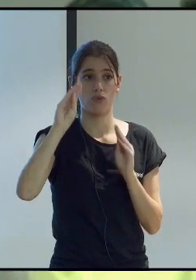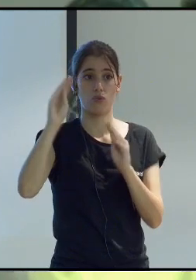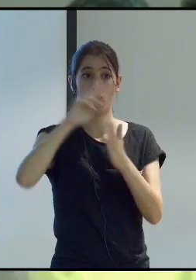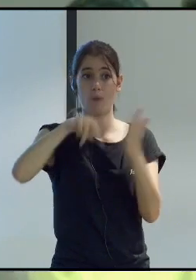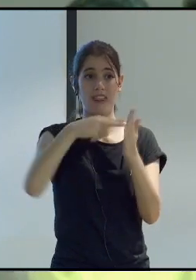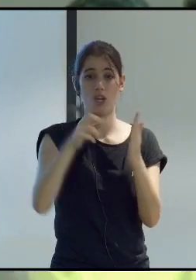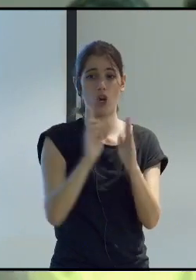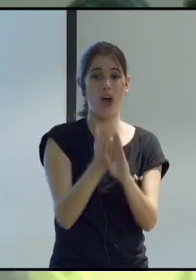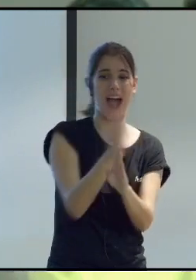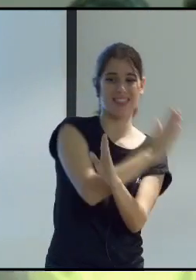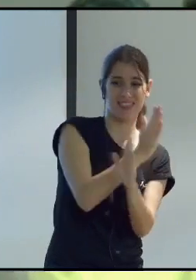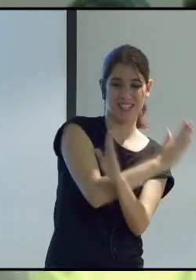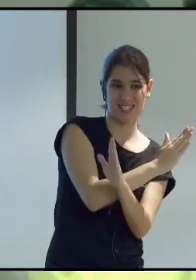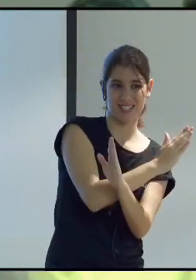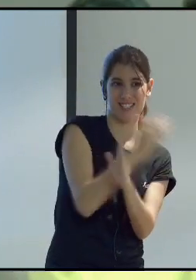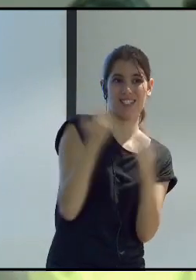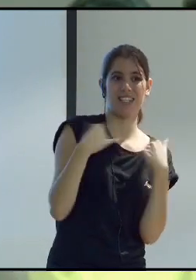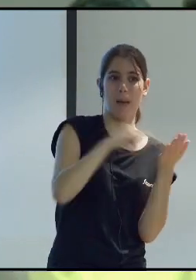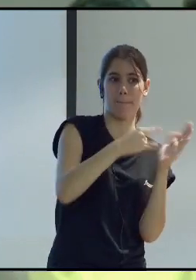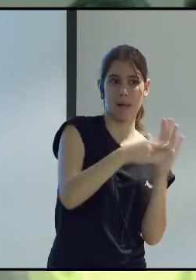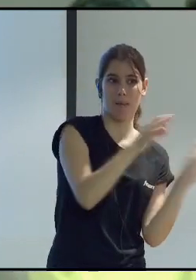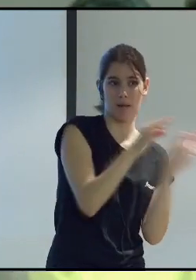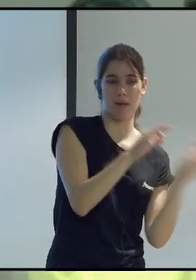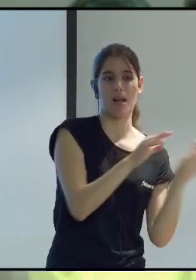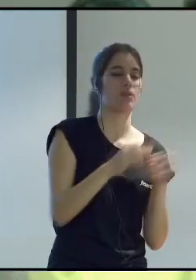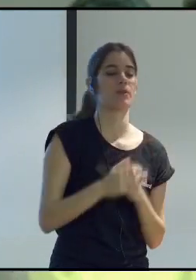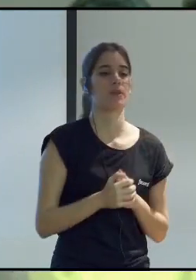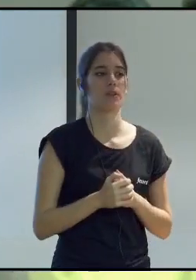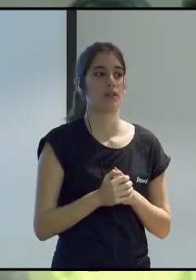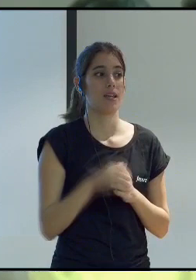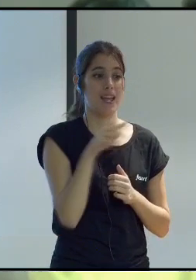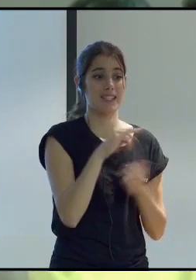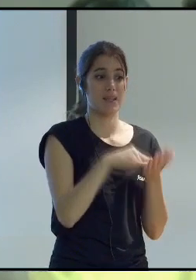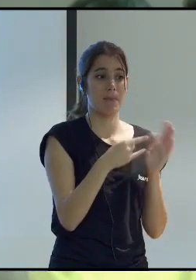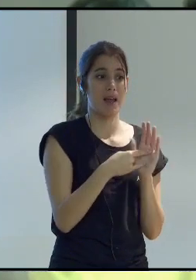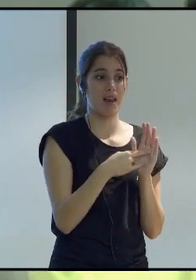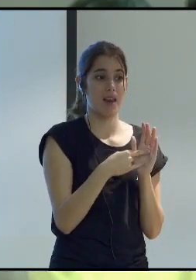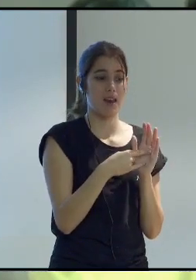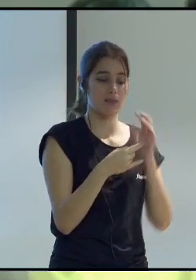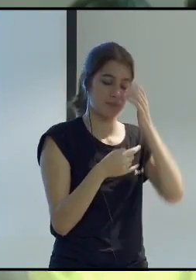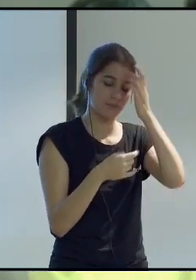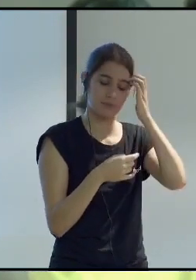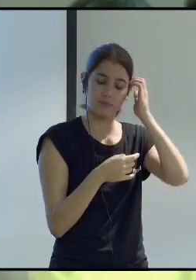really human rights indicators in it. So they are working they are doing a kind of